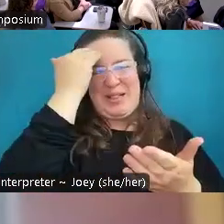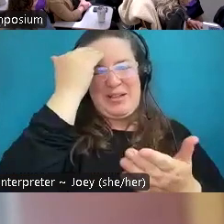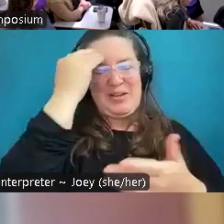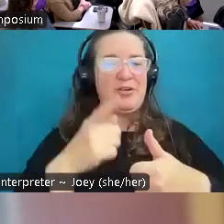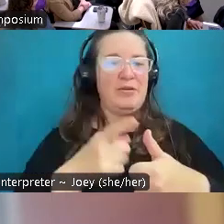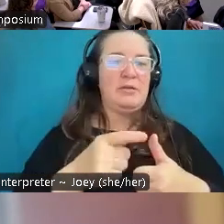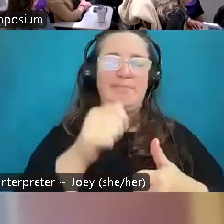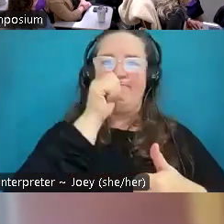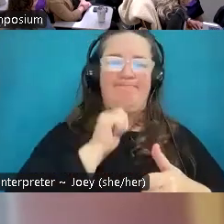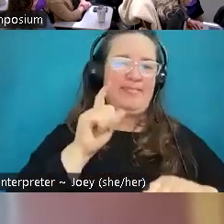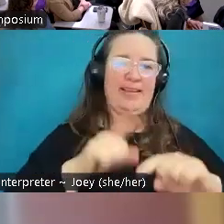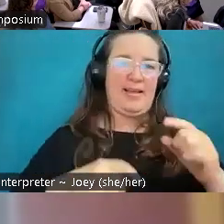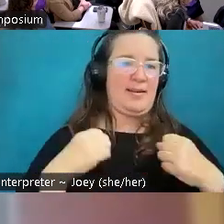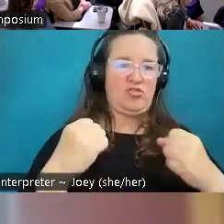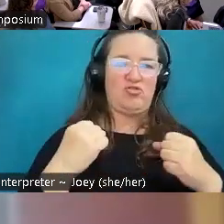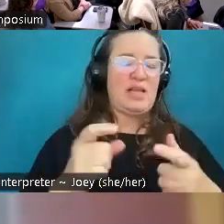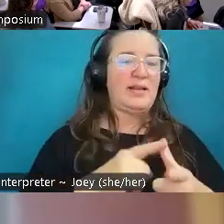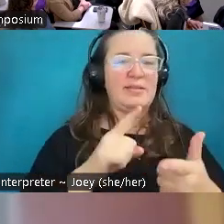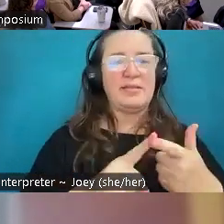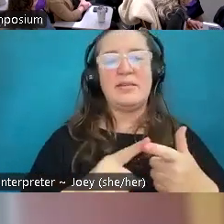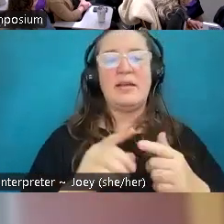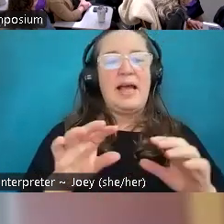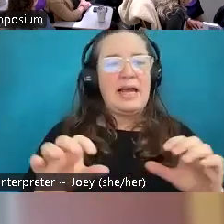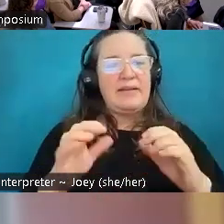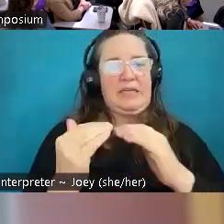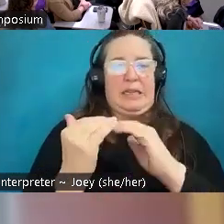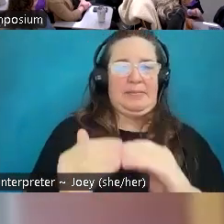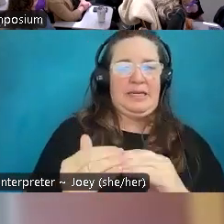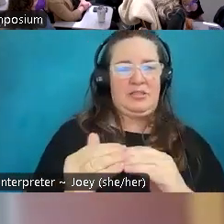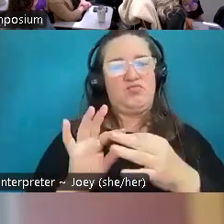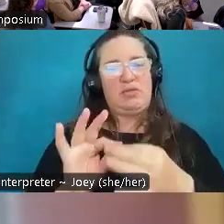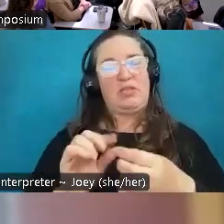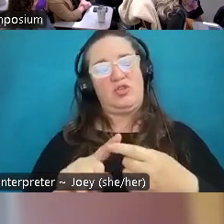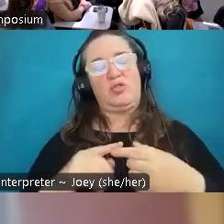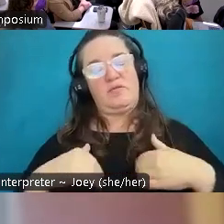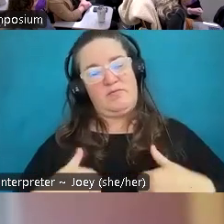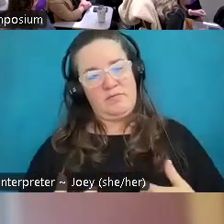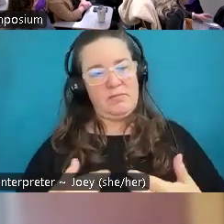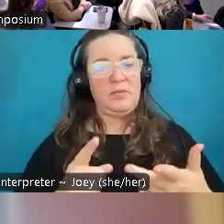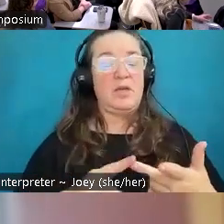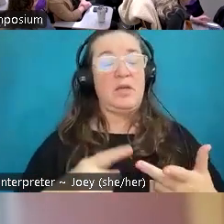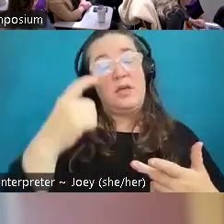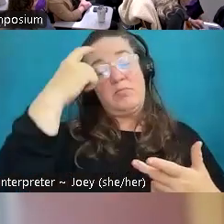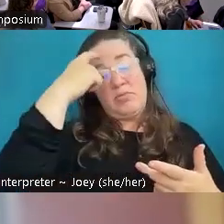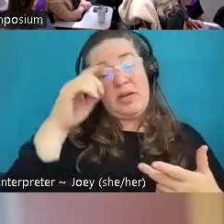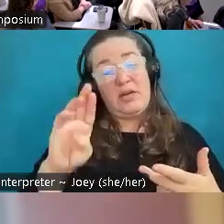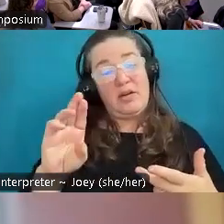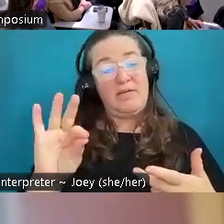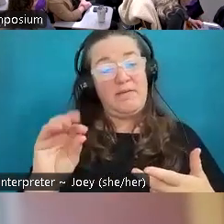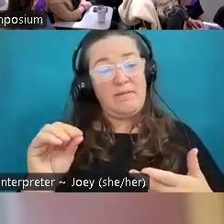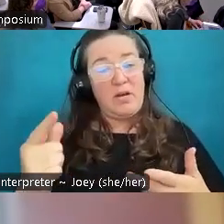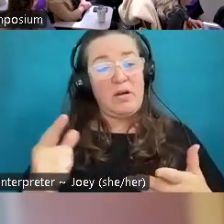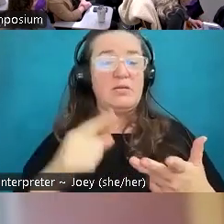intolerance, activity limitations due to fatigue and symptoms, brain fog, sleep problems, and recurrent flu-like